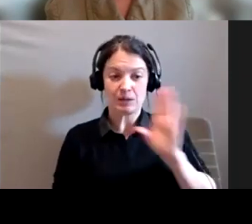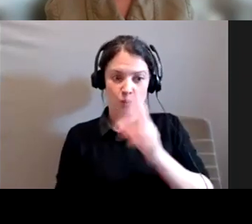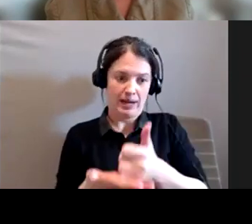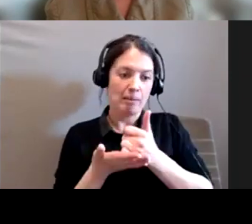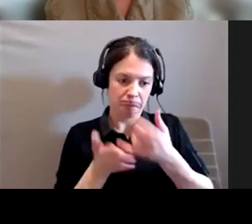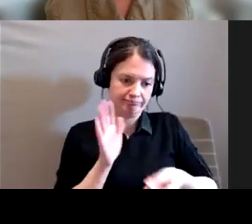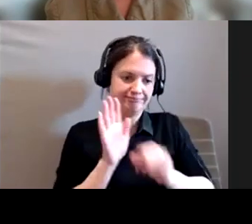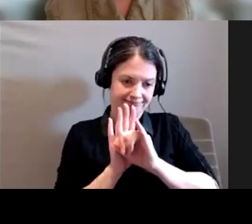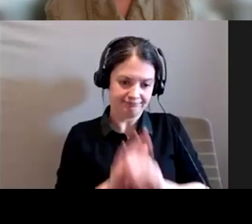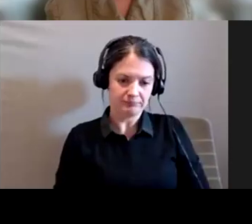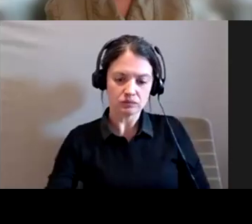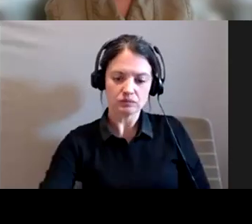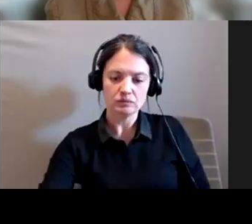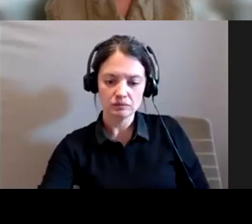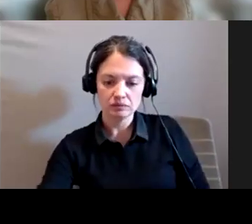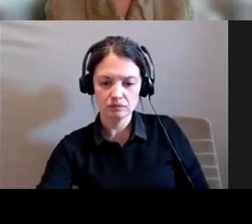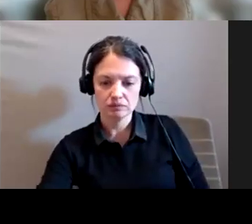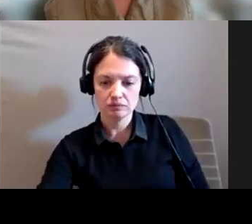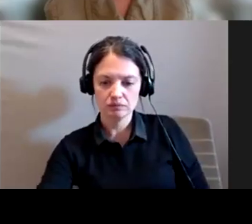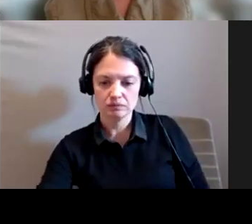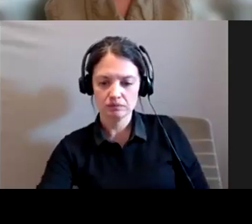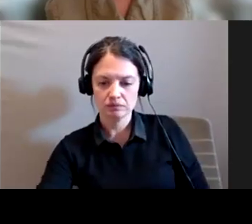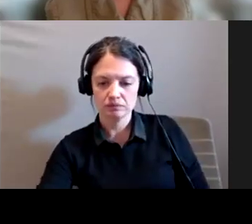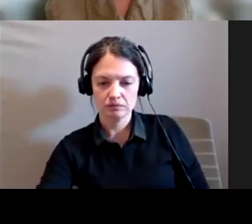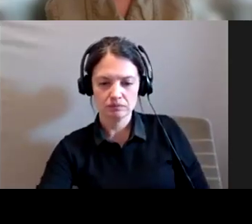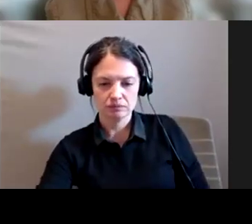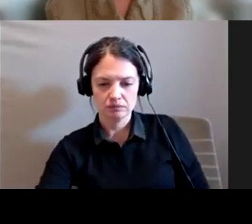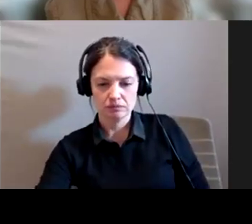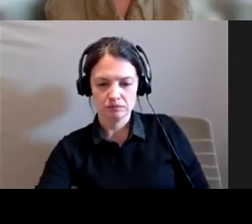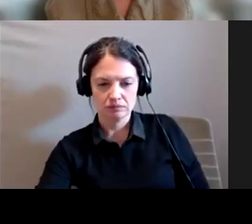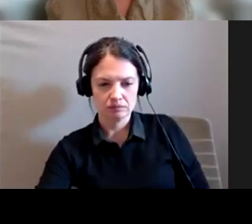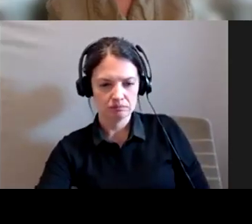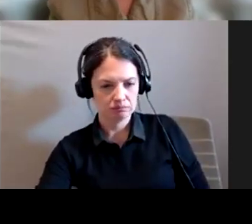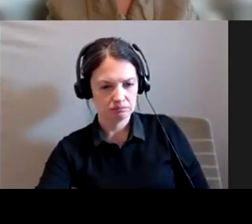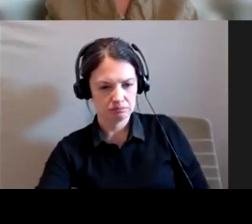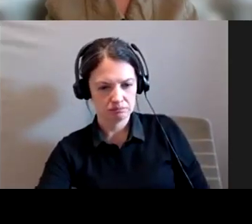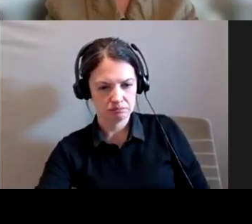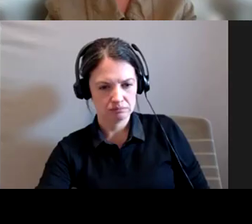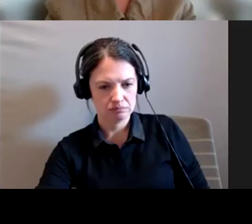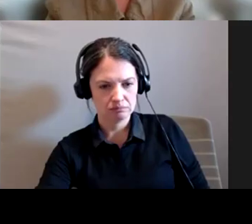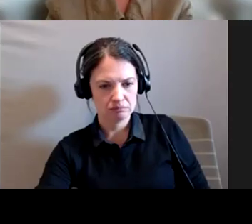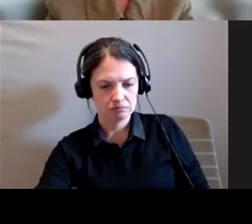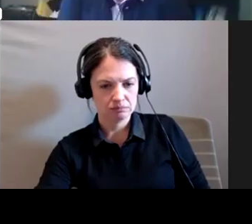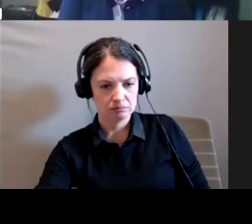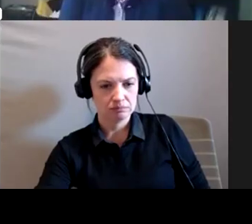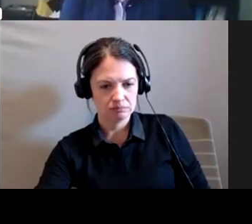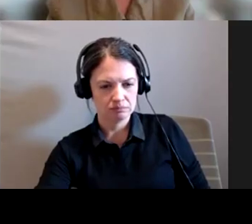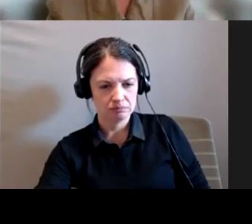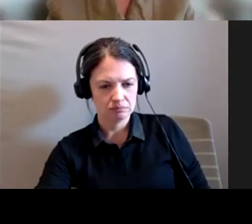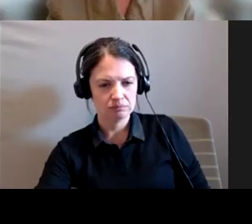Thank you. Any other comments on this? Otherwise, Kurt, maybe? I'd agree